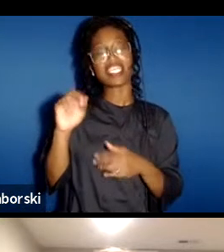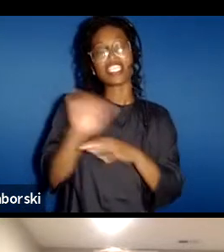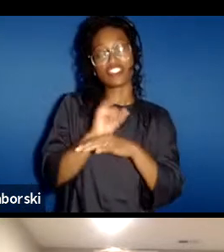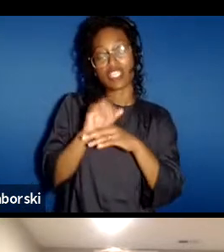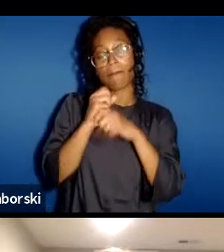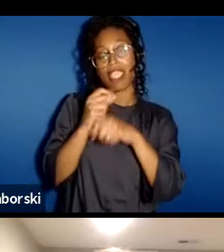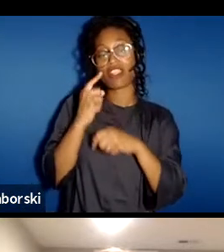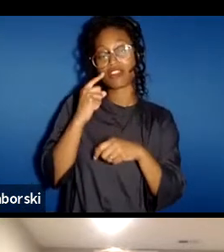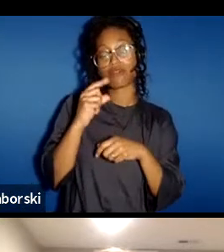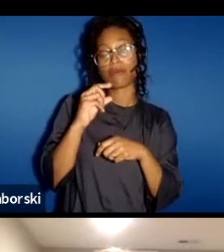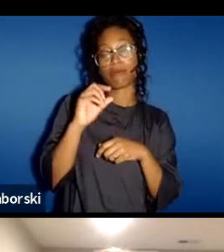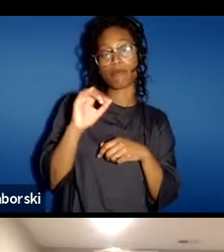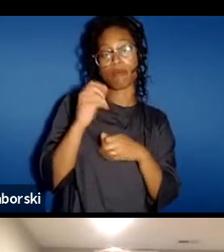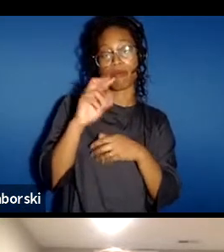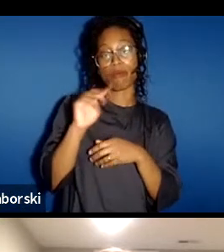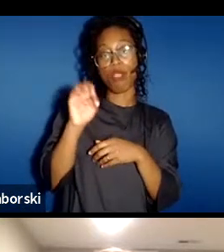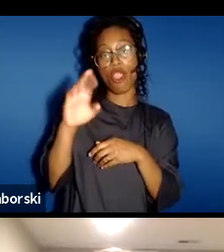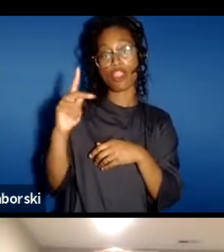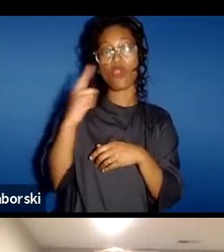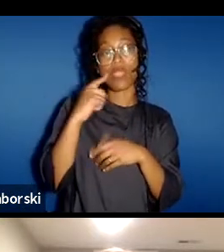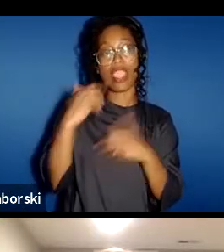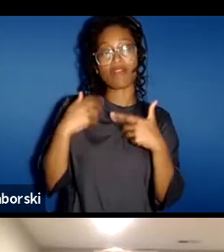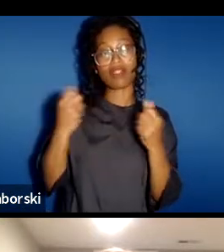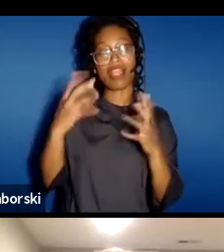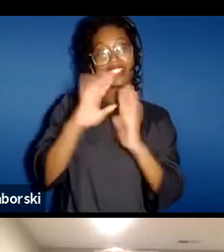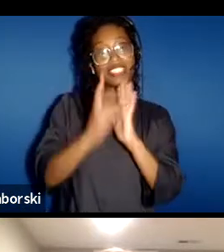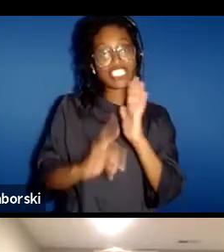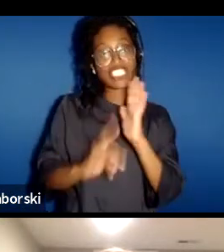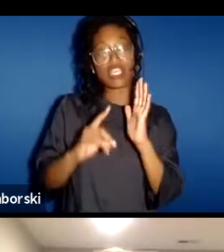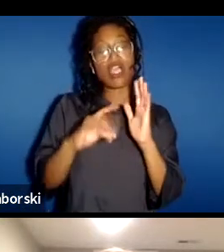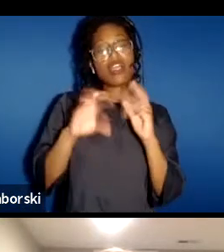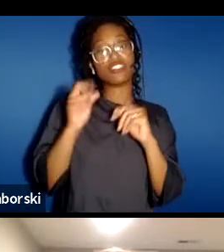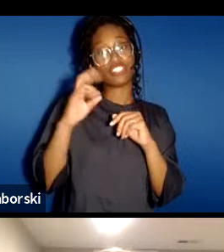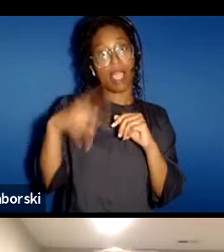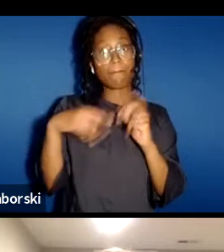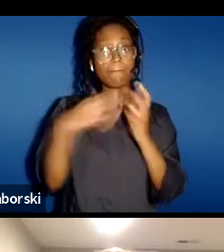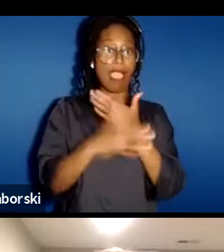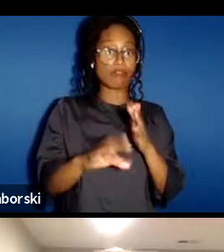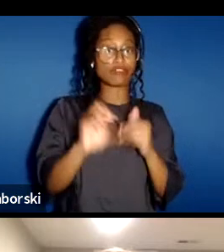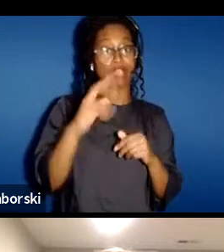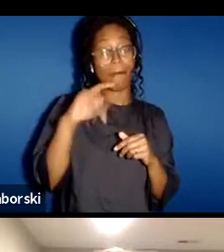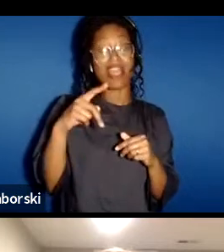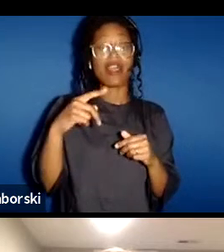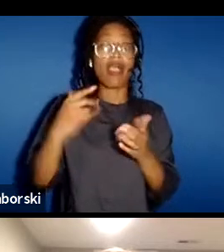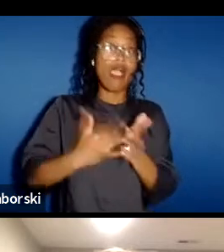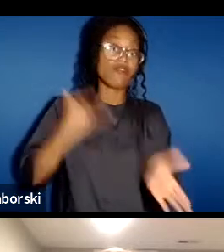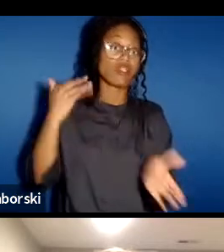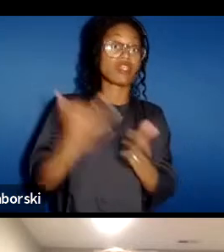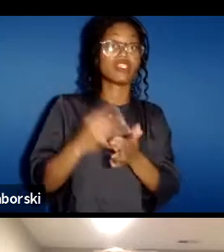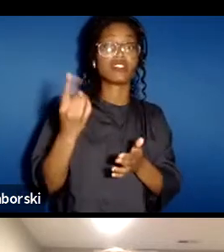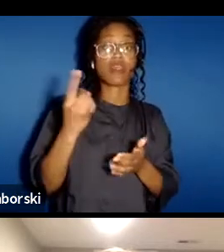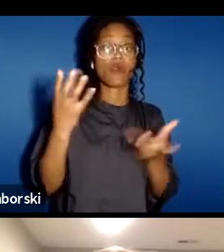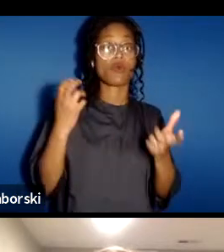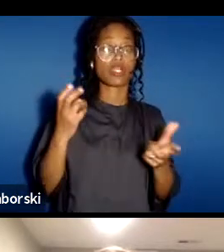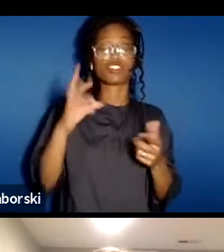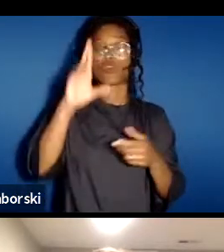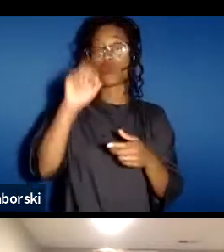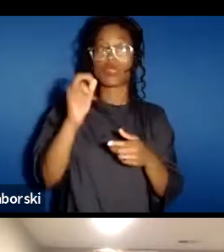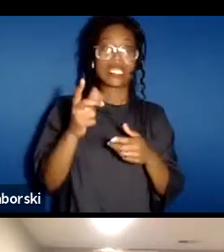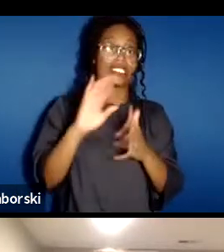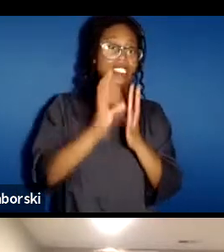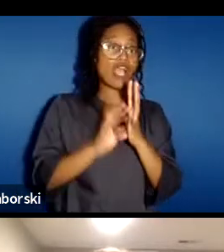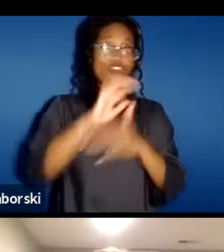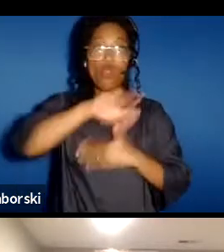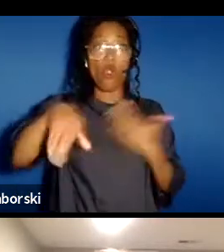design shops, digital shops, packaging shops. But every once in a while you get someone that's like wants to redesign the whole bottle, the whole label